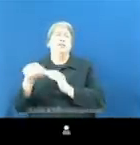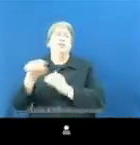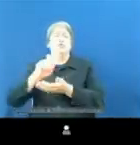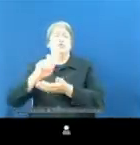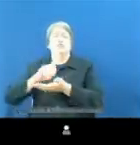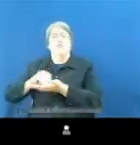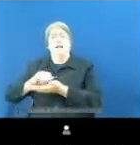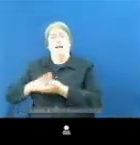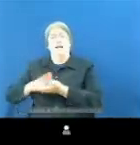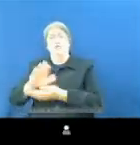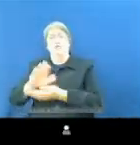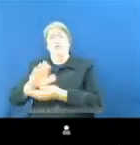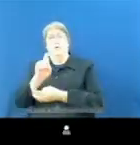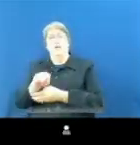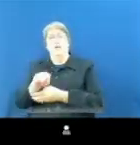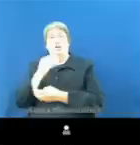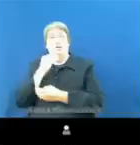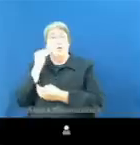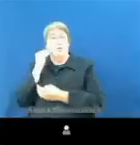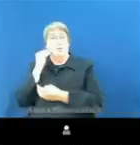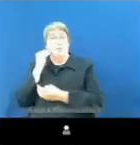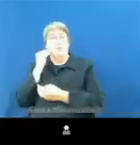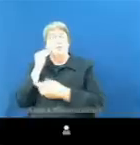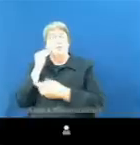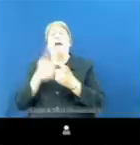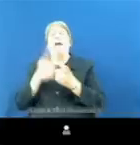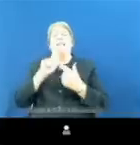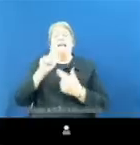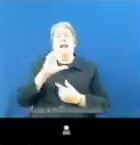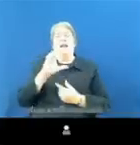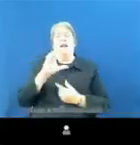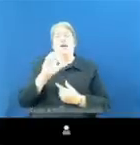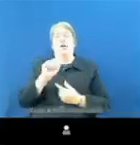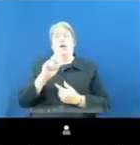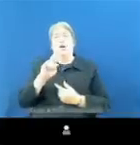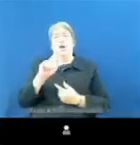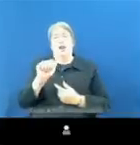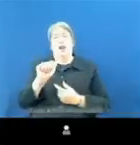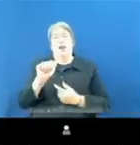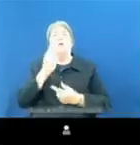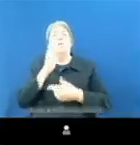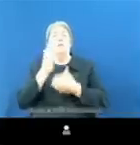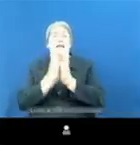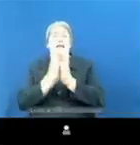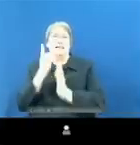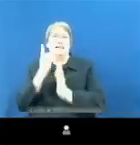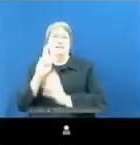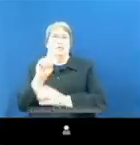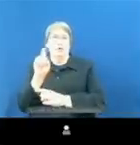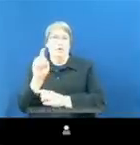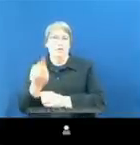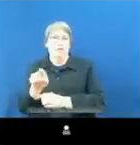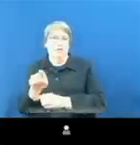and then wait for Carla to ask for questions. Then at that time, you may type them in the chat box.